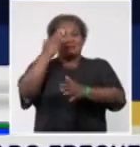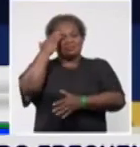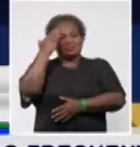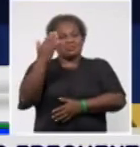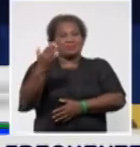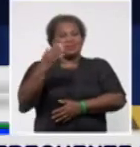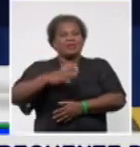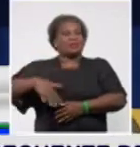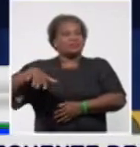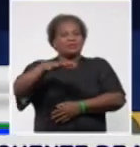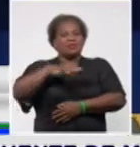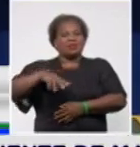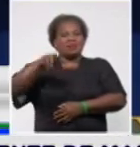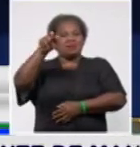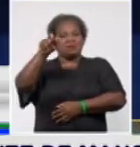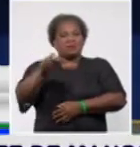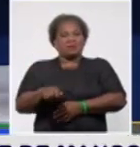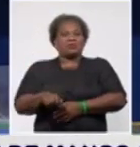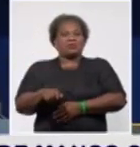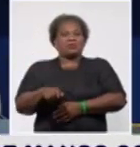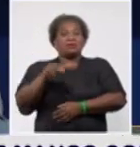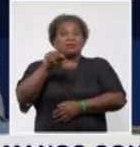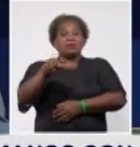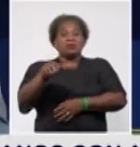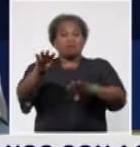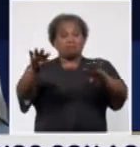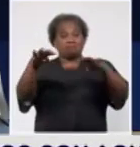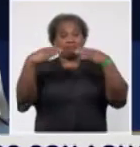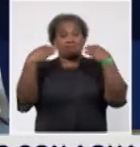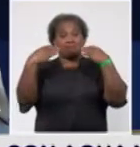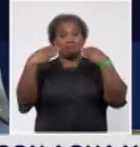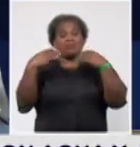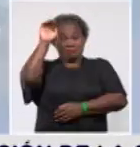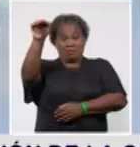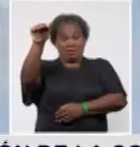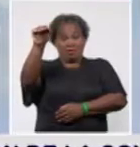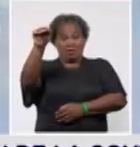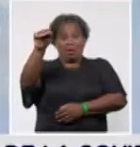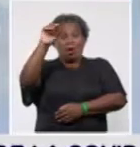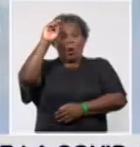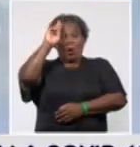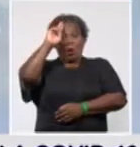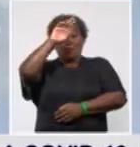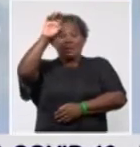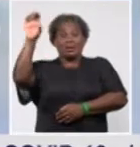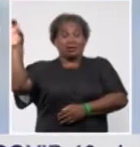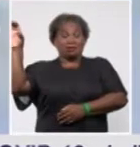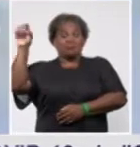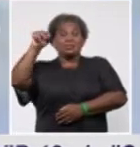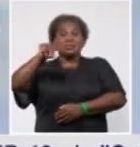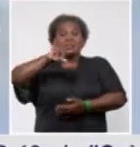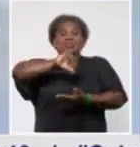interpreter, and above all, to everyone tuned in to this briefing. Today,